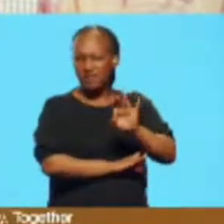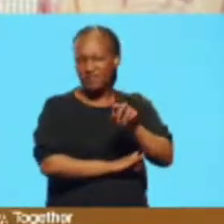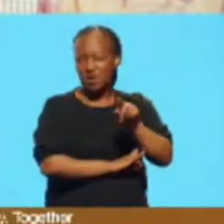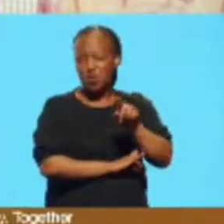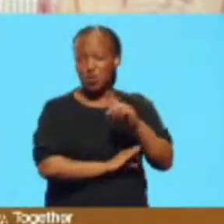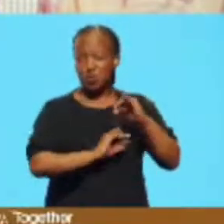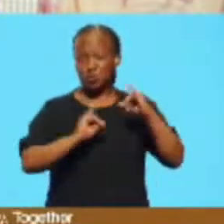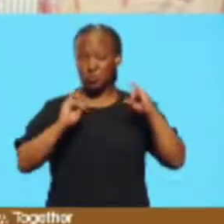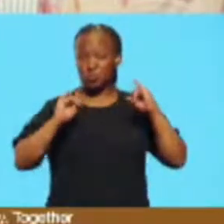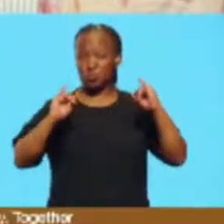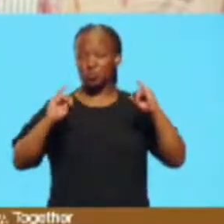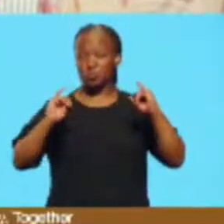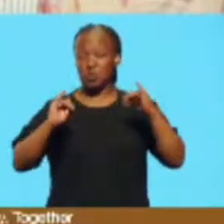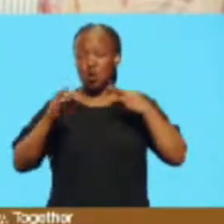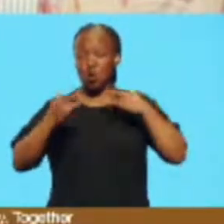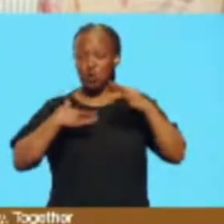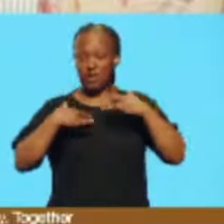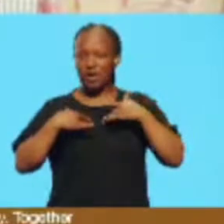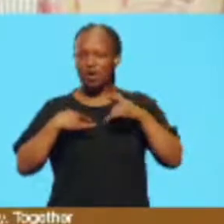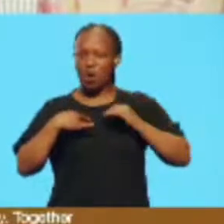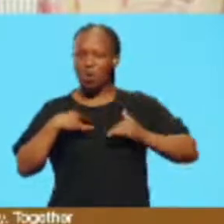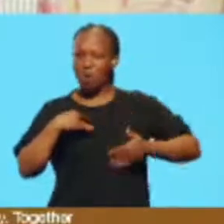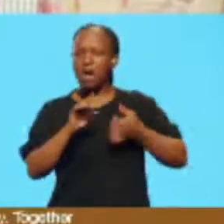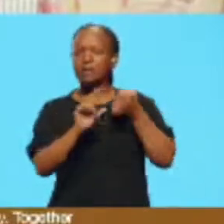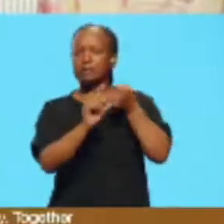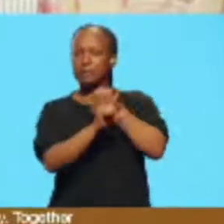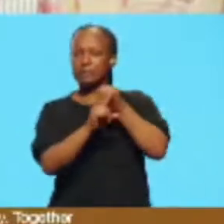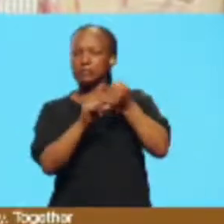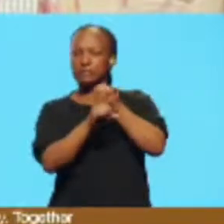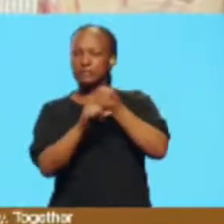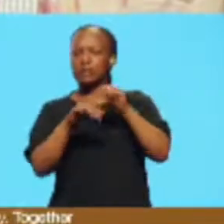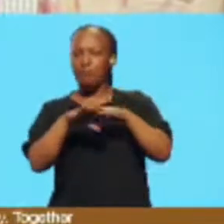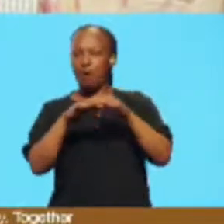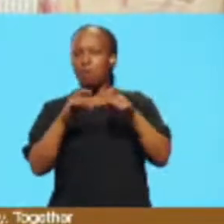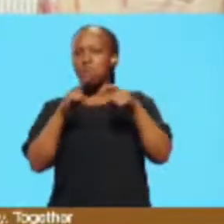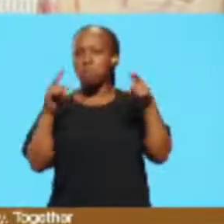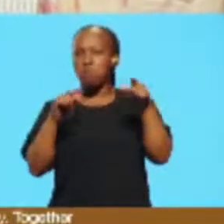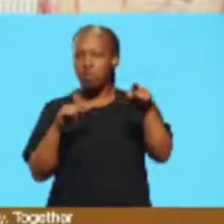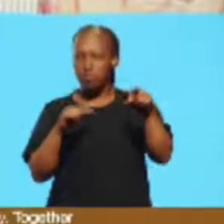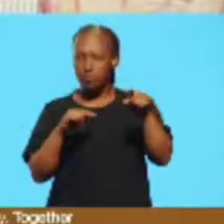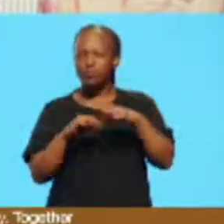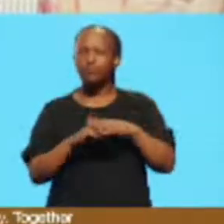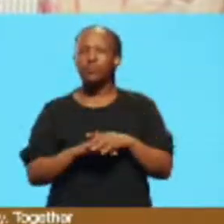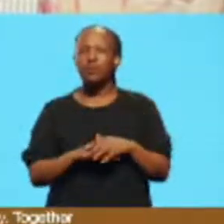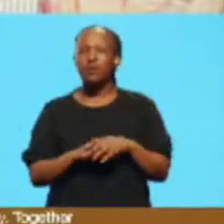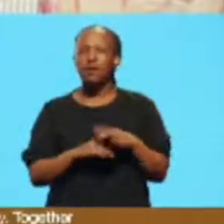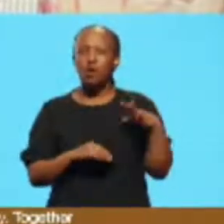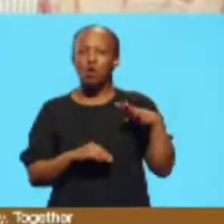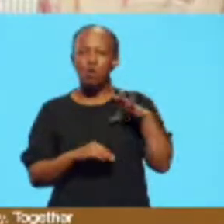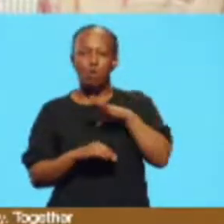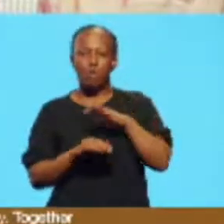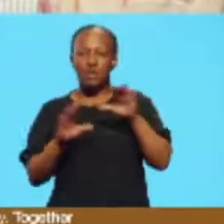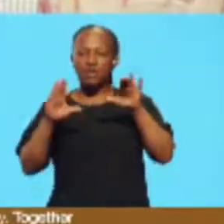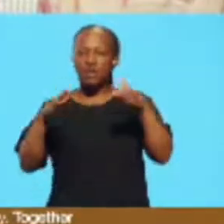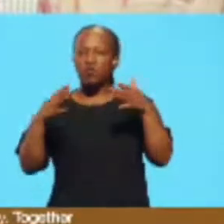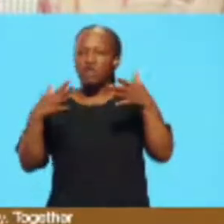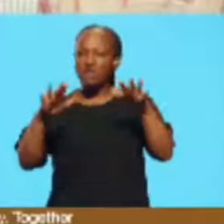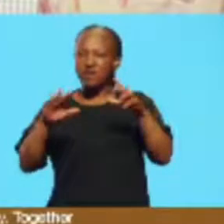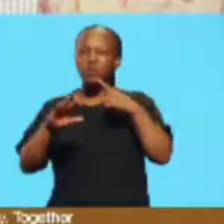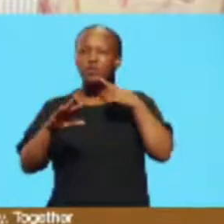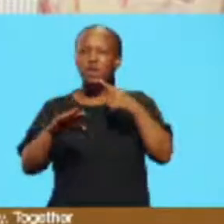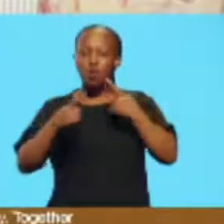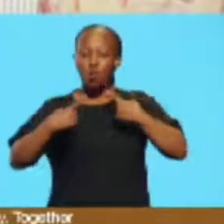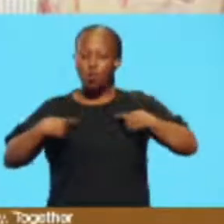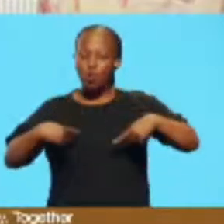is a very concerning issue. So now, even prior that, the Commission, I have explained that we are a monitoring